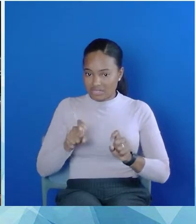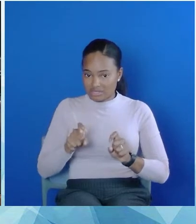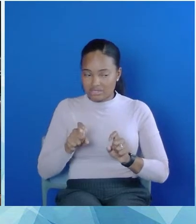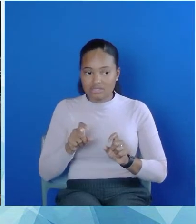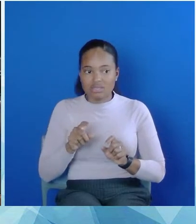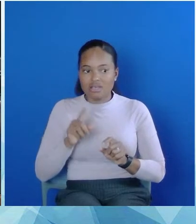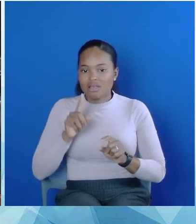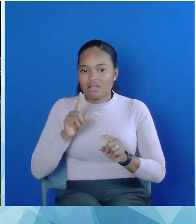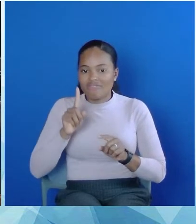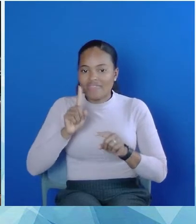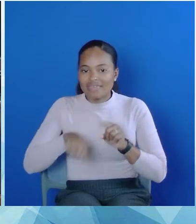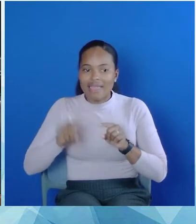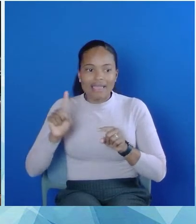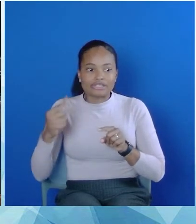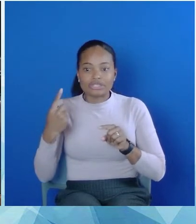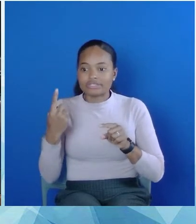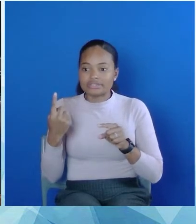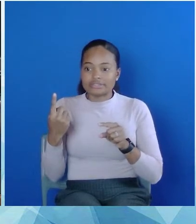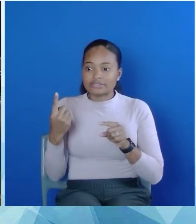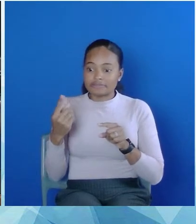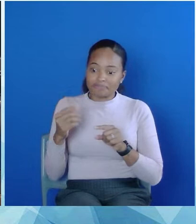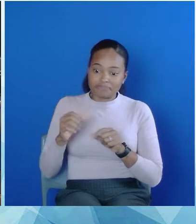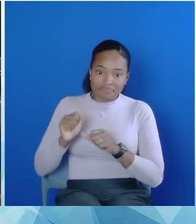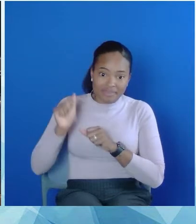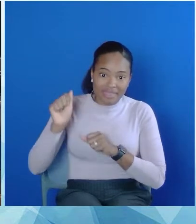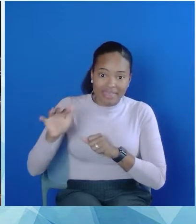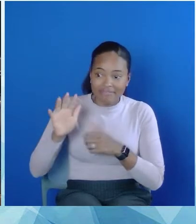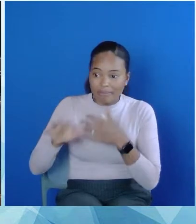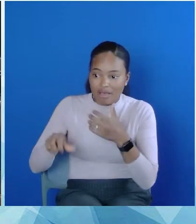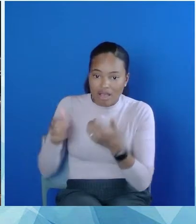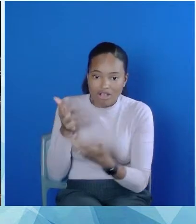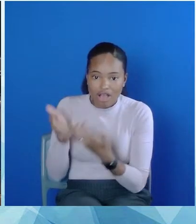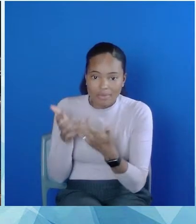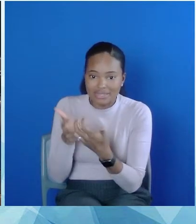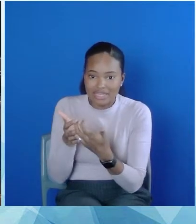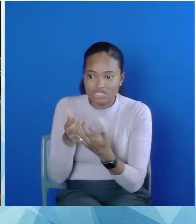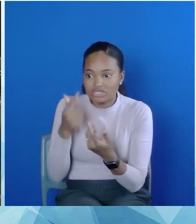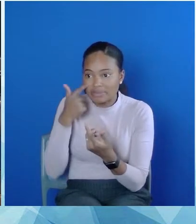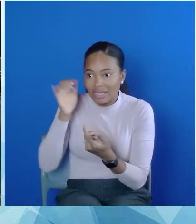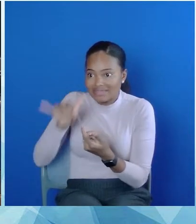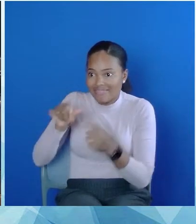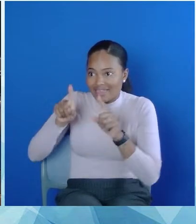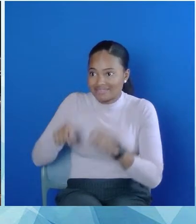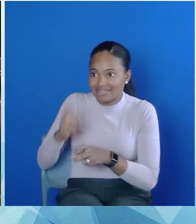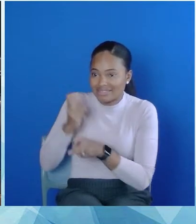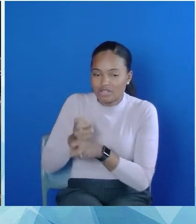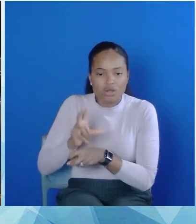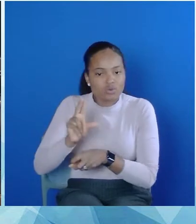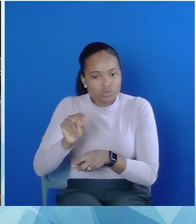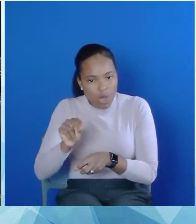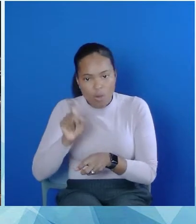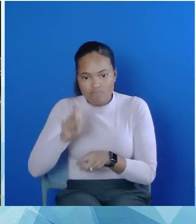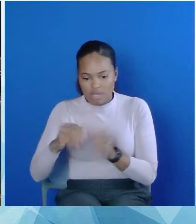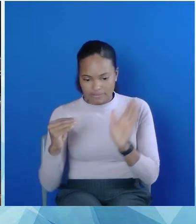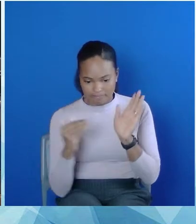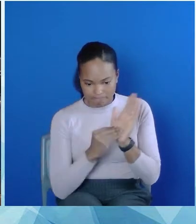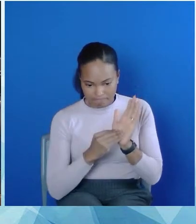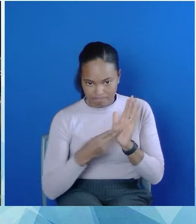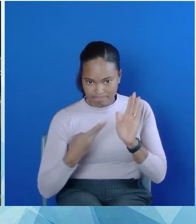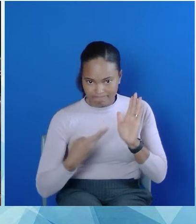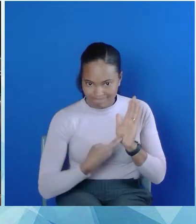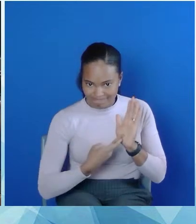just, we're going to give them the accommodations because this test is hard. It has to be in the IEP from.